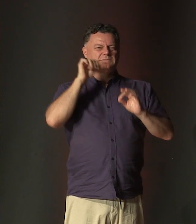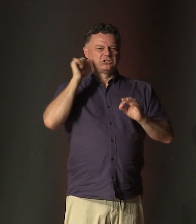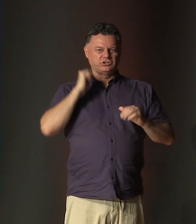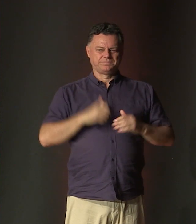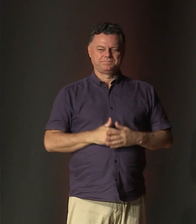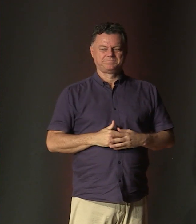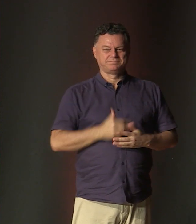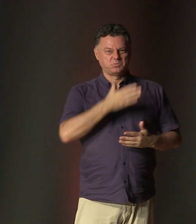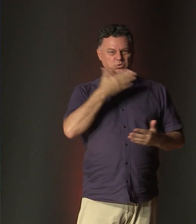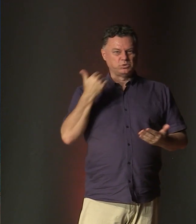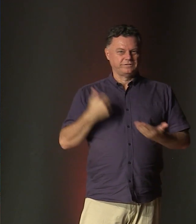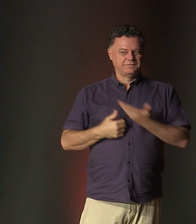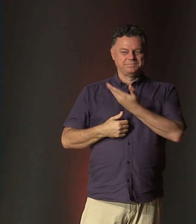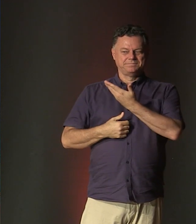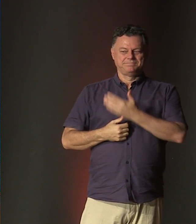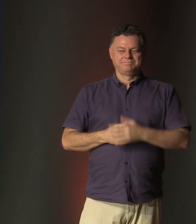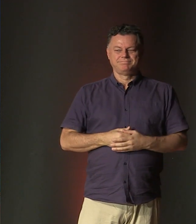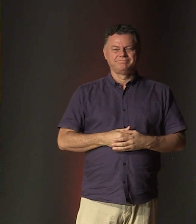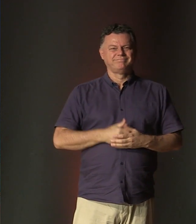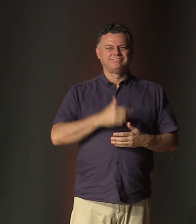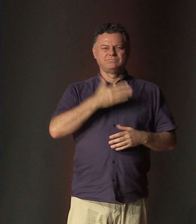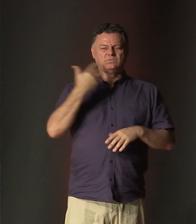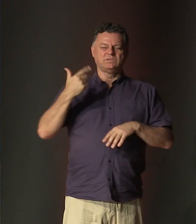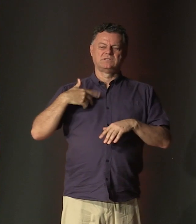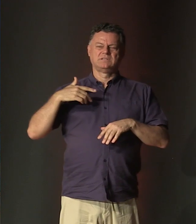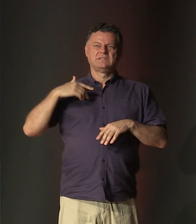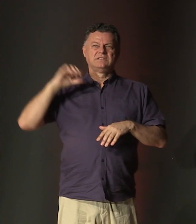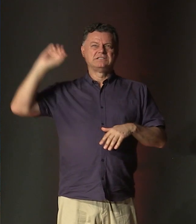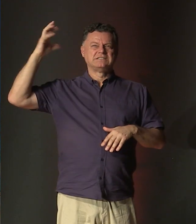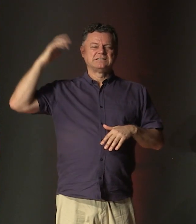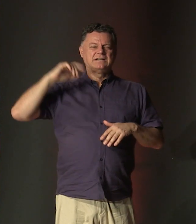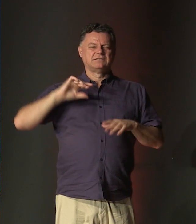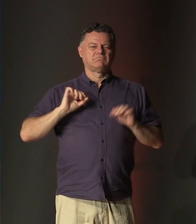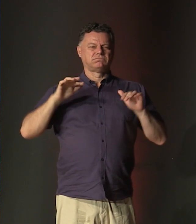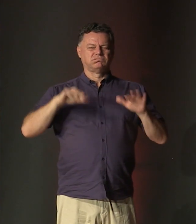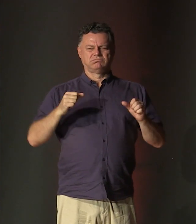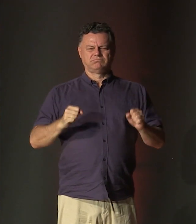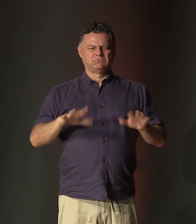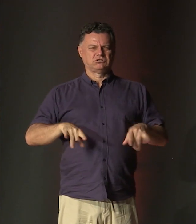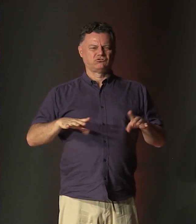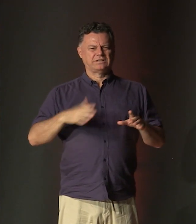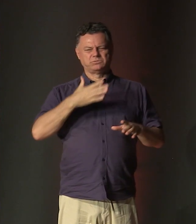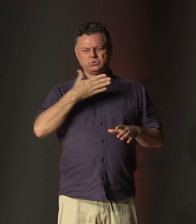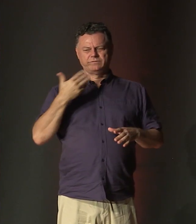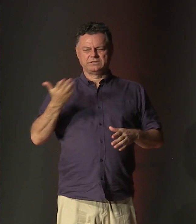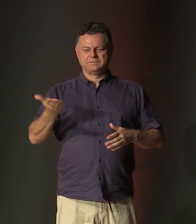It's lovely, isn't it? Sun is shining, waves crashing. It's very Australian.